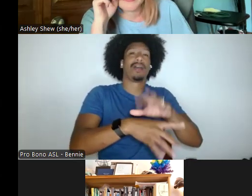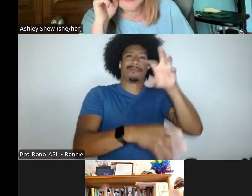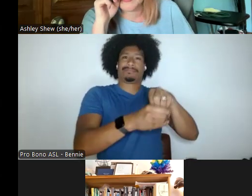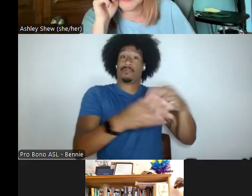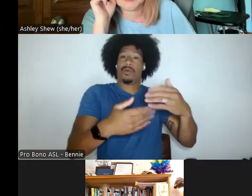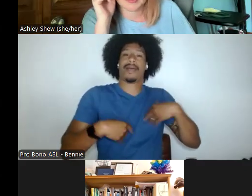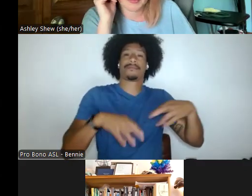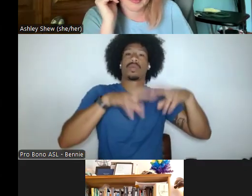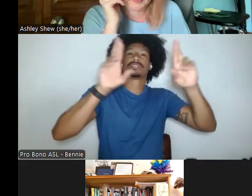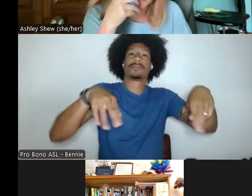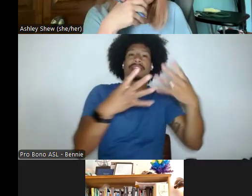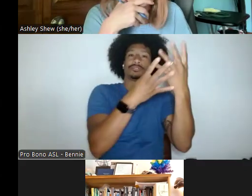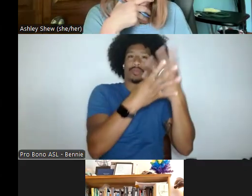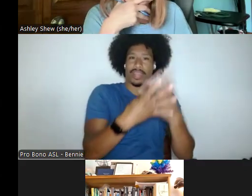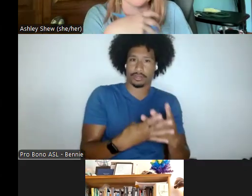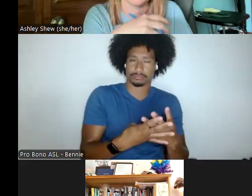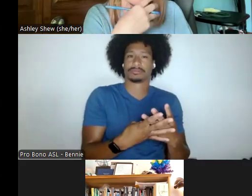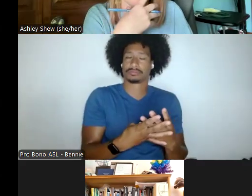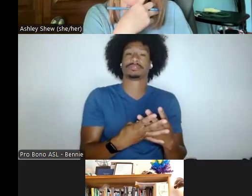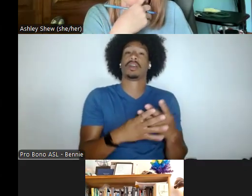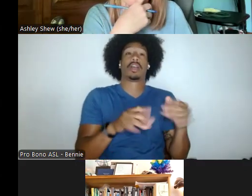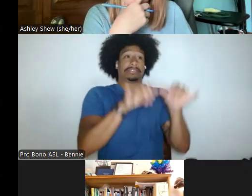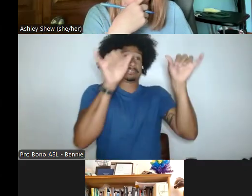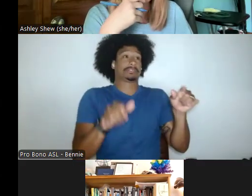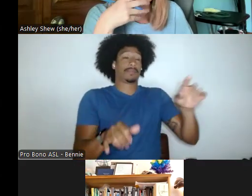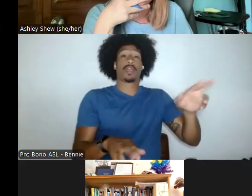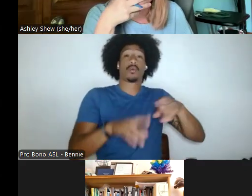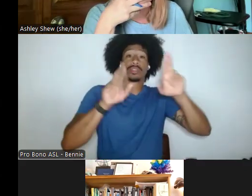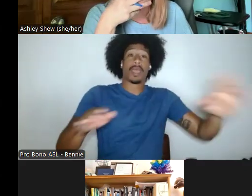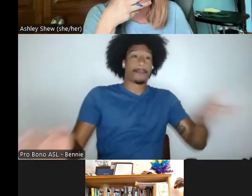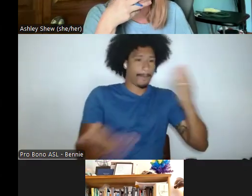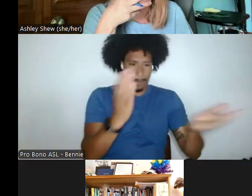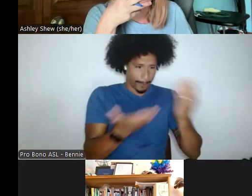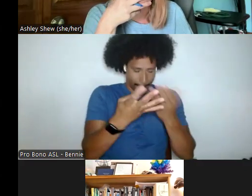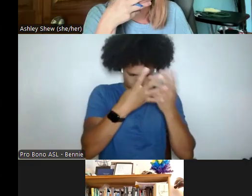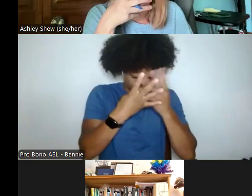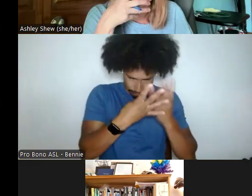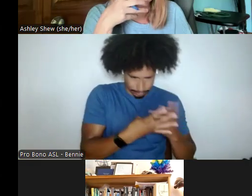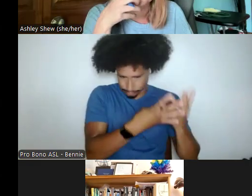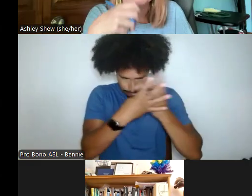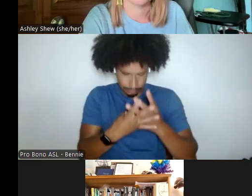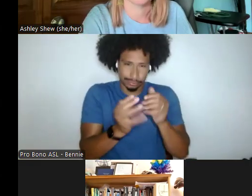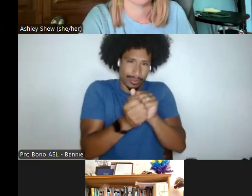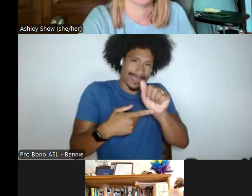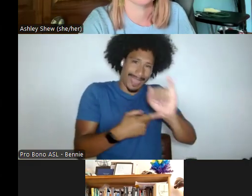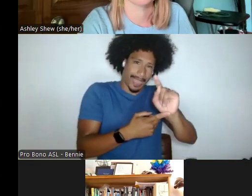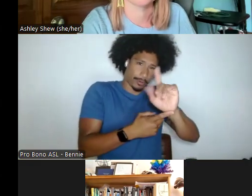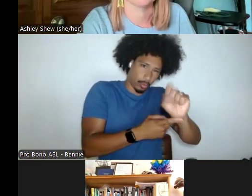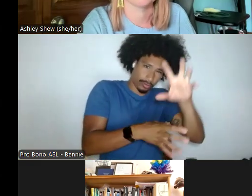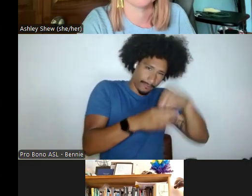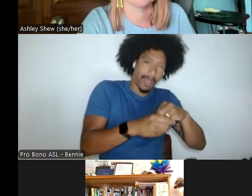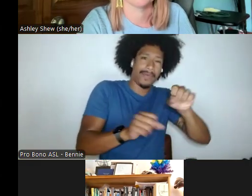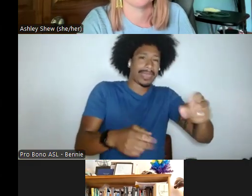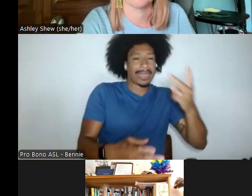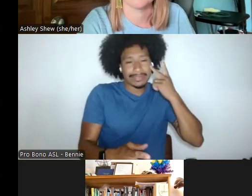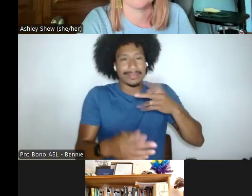systems that look at resumes and then automatically with AI tools kind of say who's a good